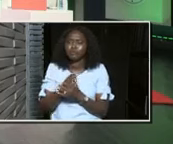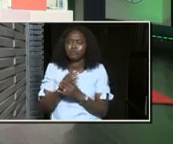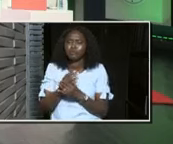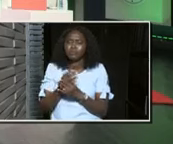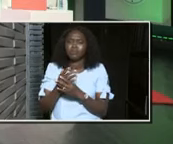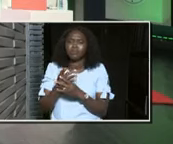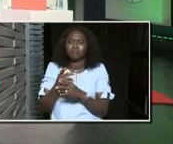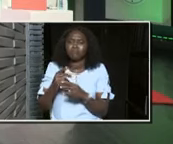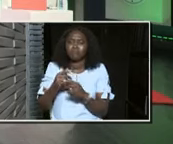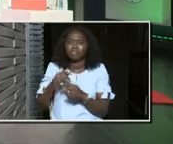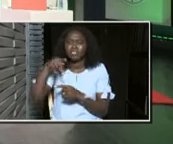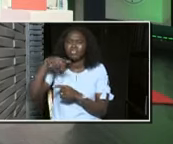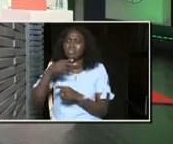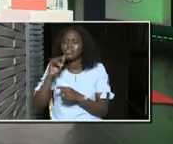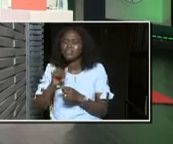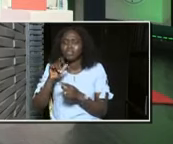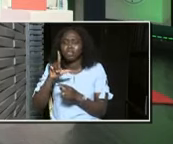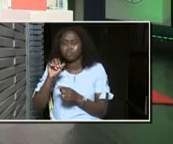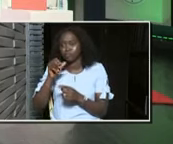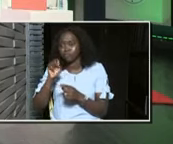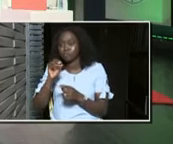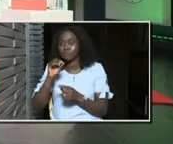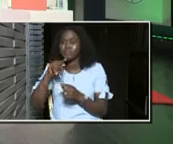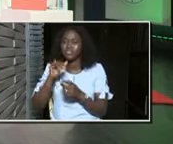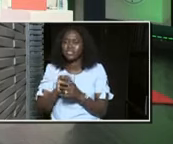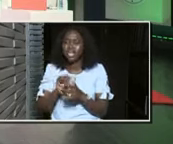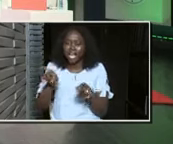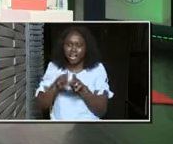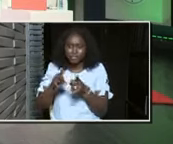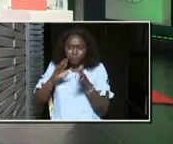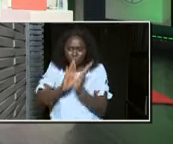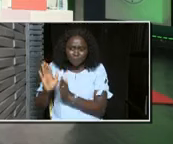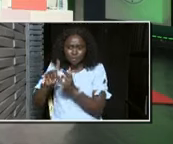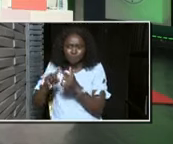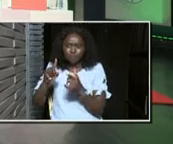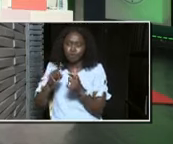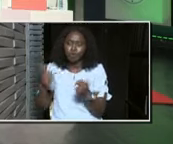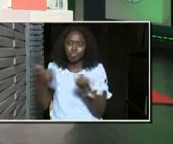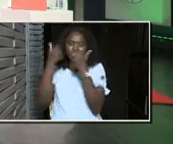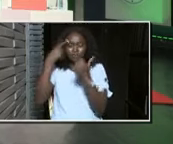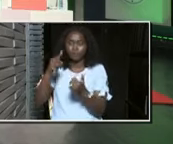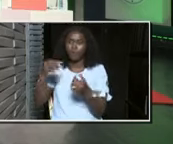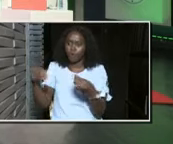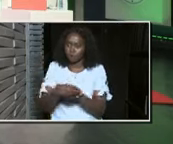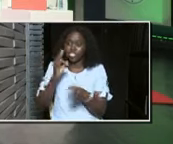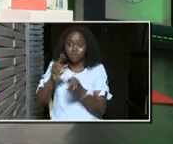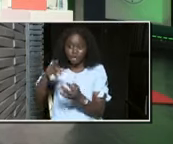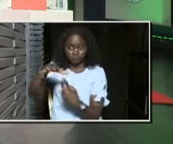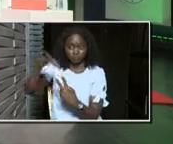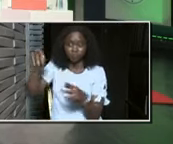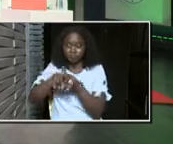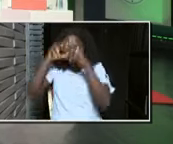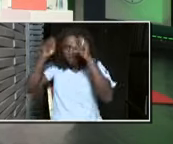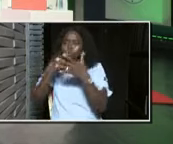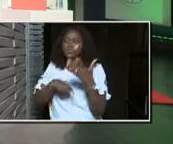is now, as you prepare to elect, to contest for office. So if you are elected into office, what is the